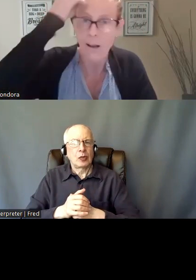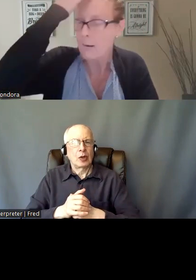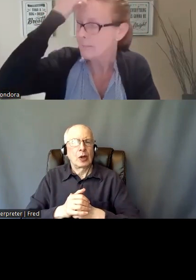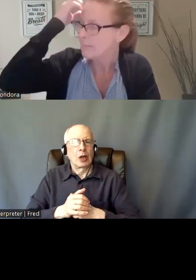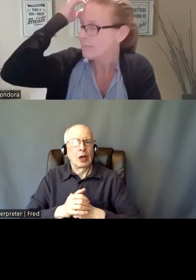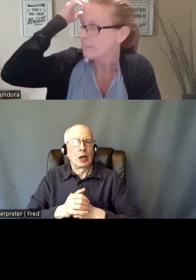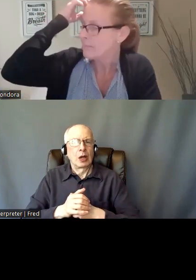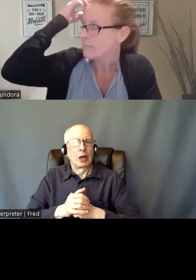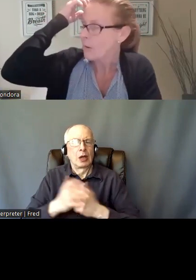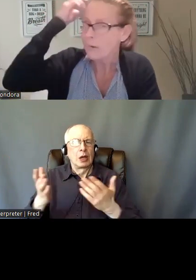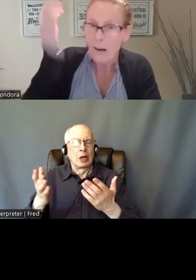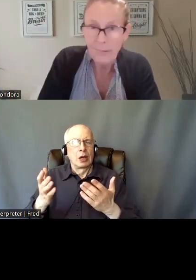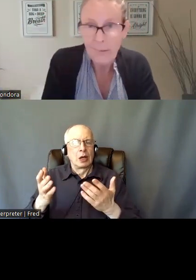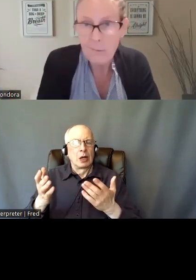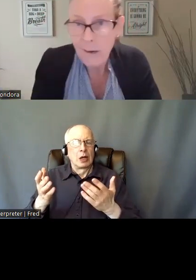about